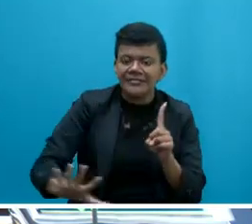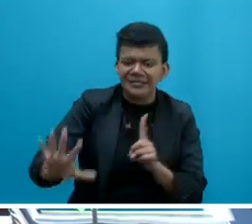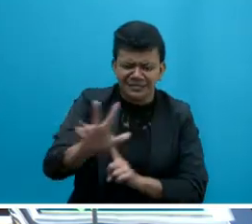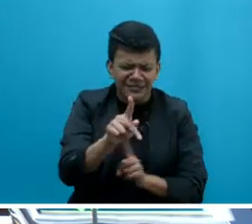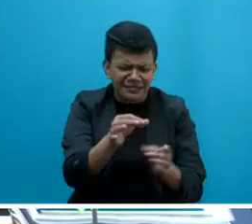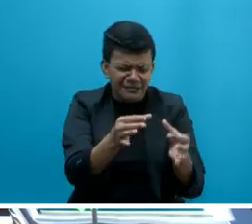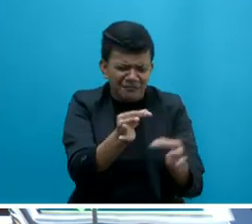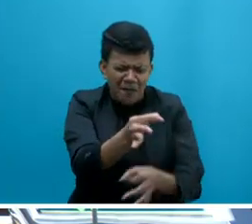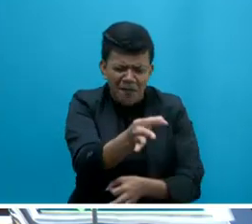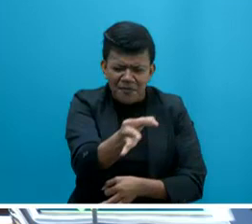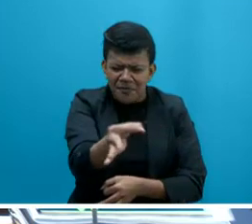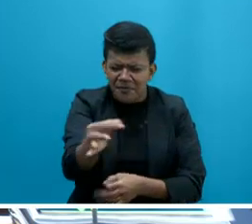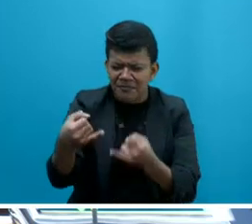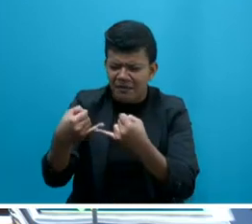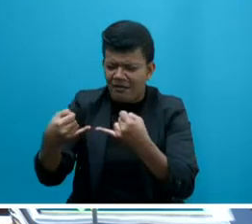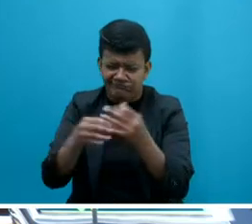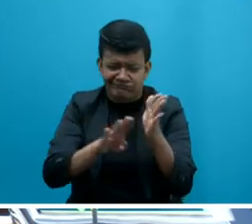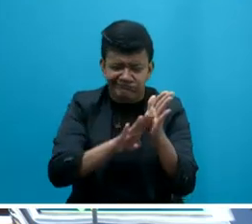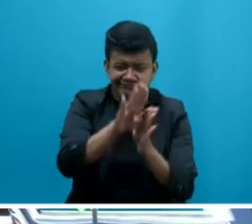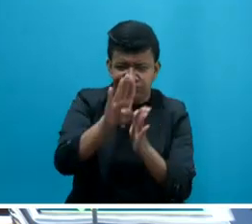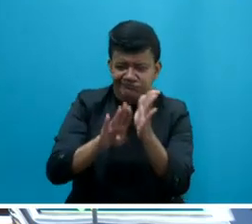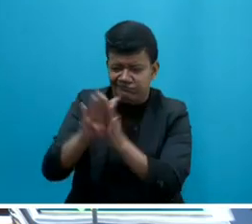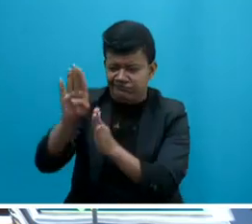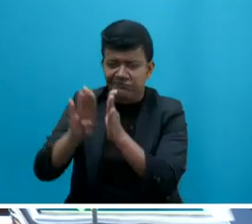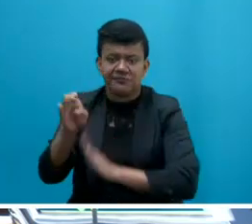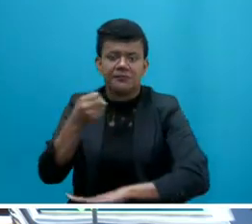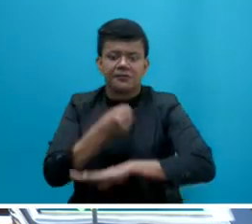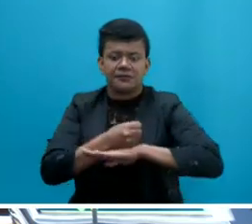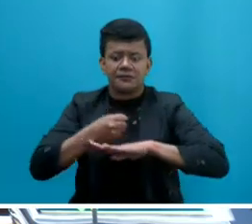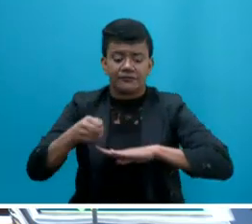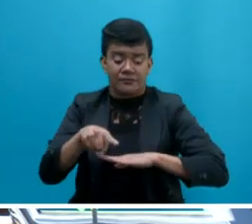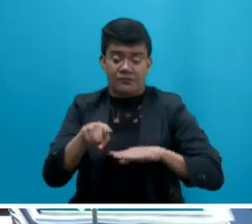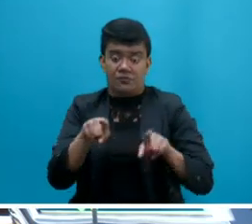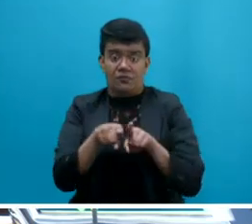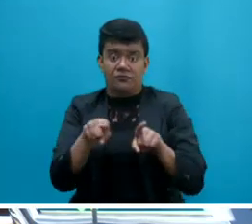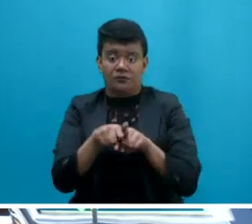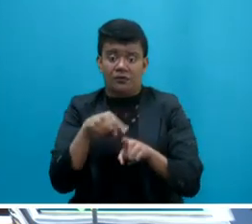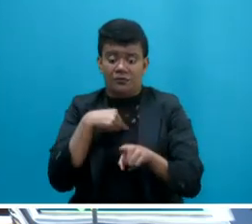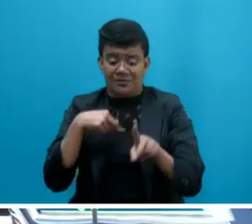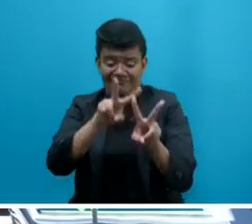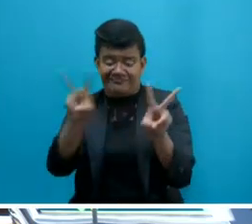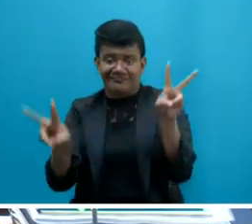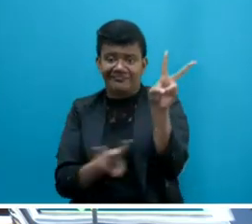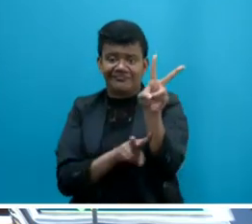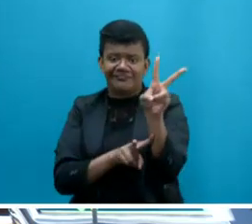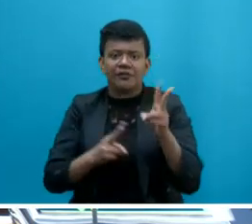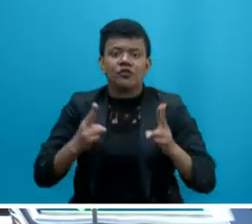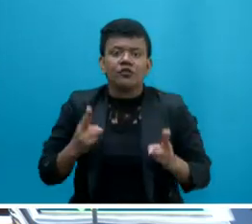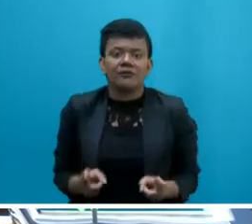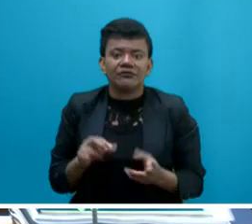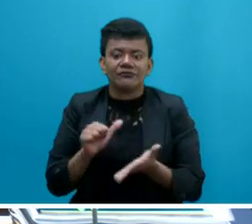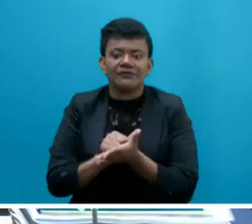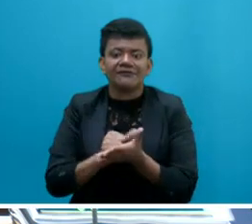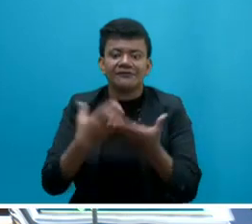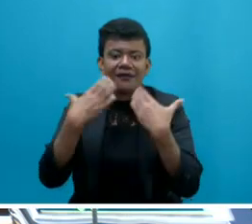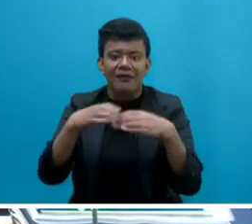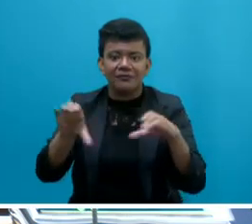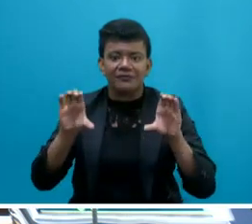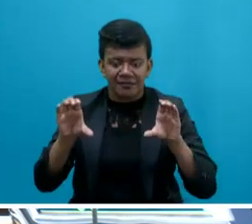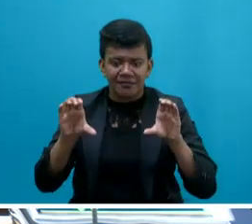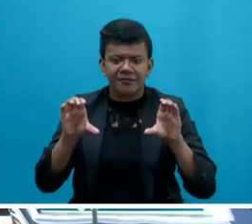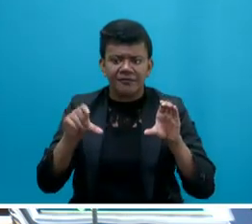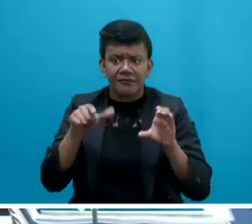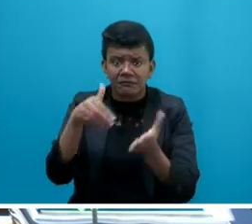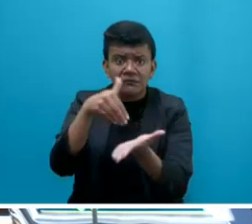so, but we are also a vice president of the Human Rights Council. We have not just ratified the UN